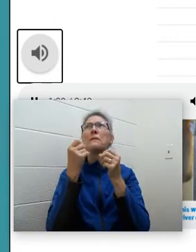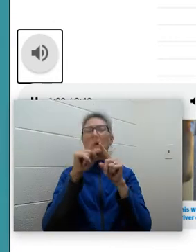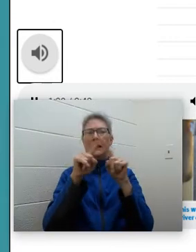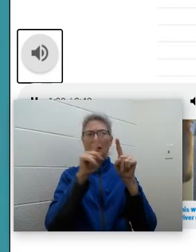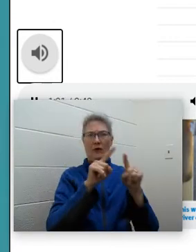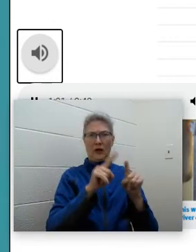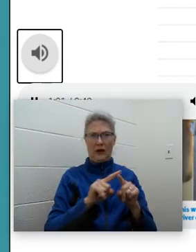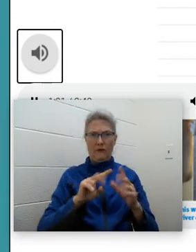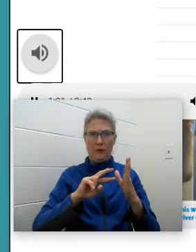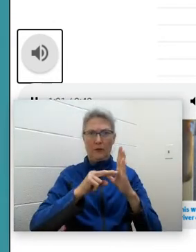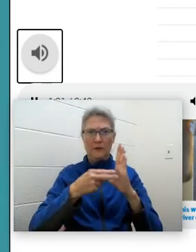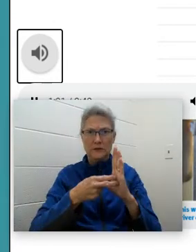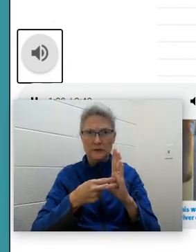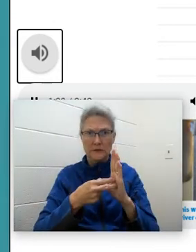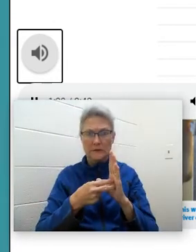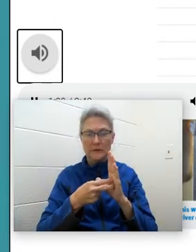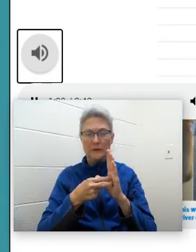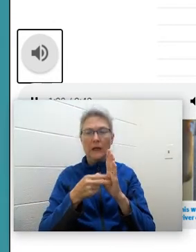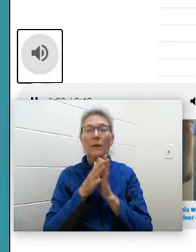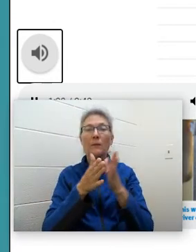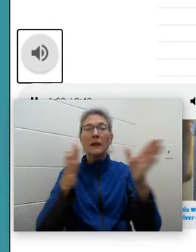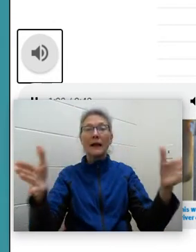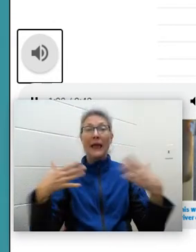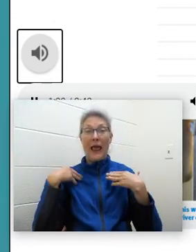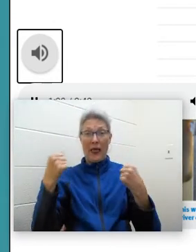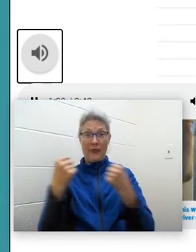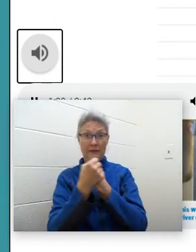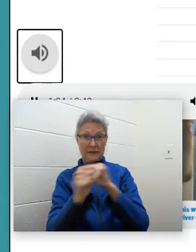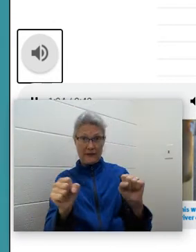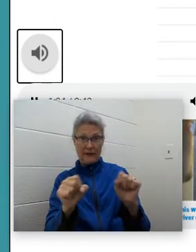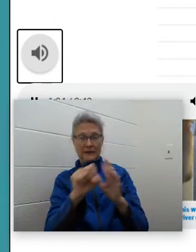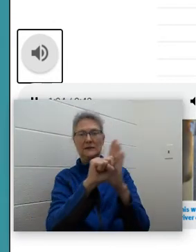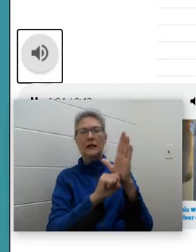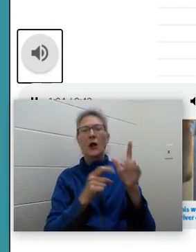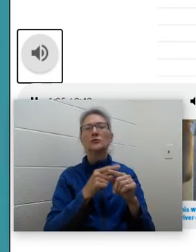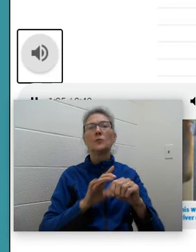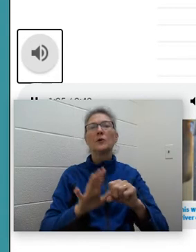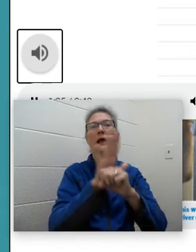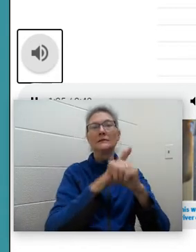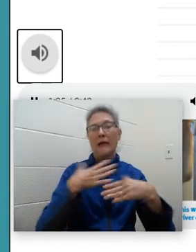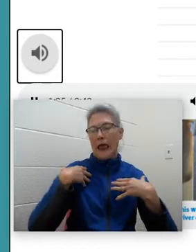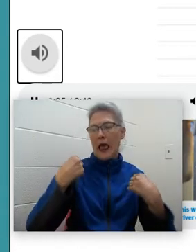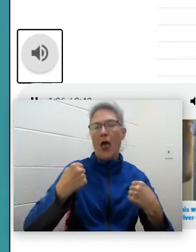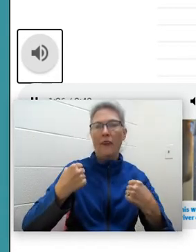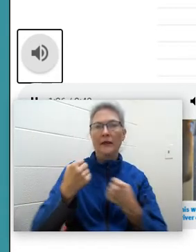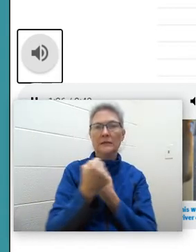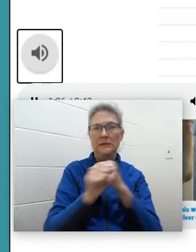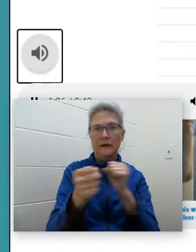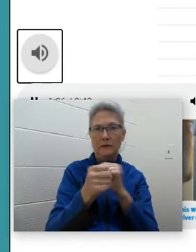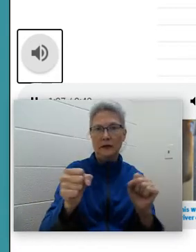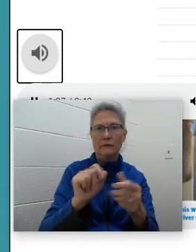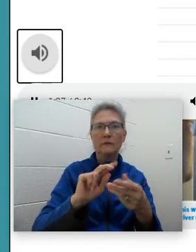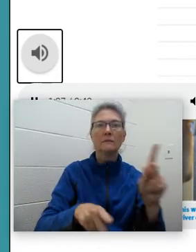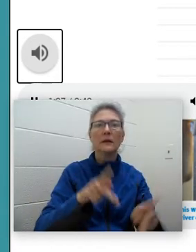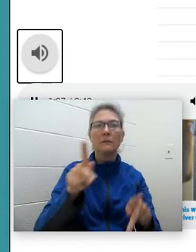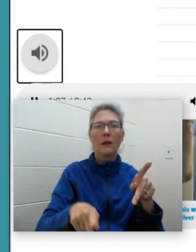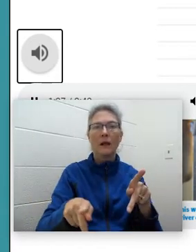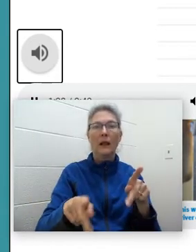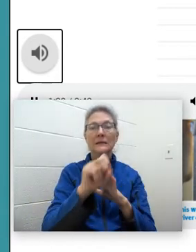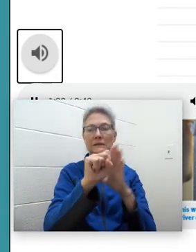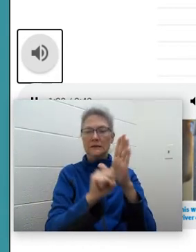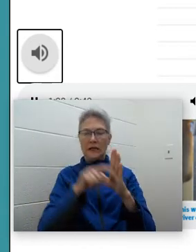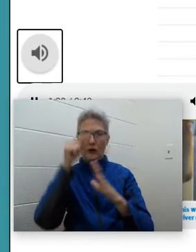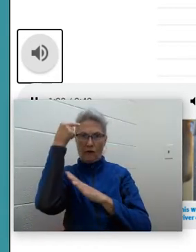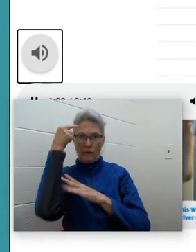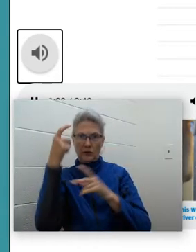Public health and safety. The state government also protects the health and safety of its citizens. State